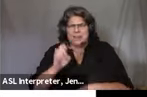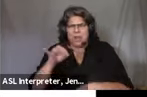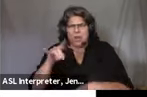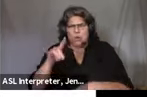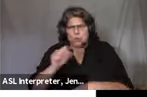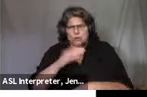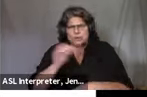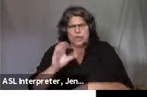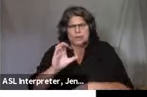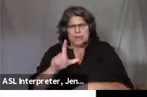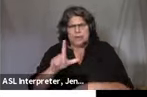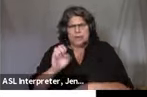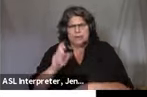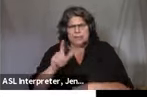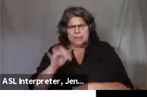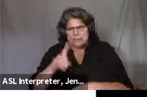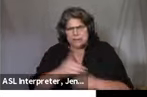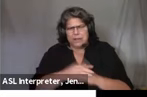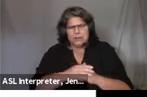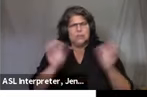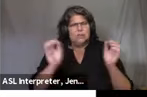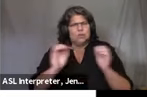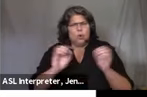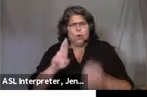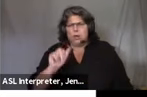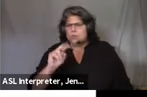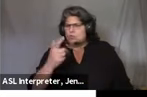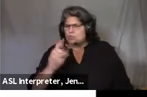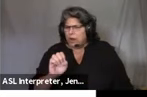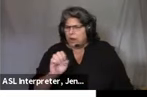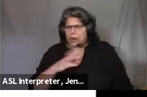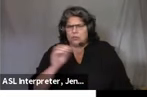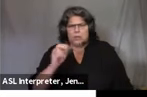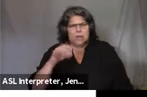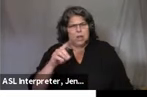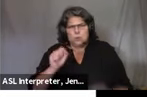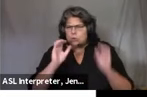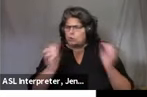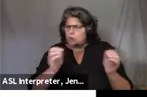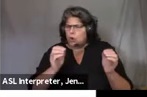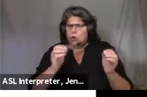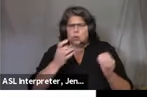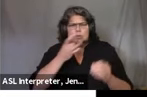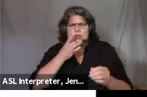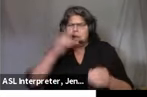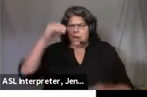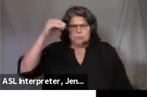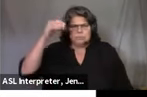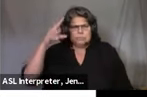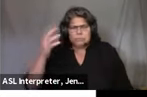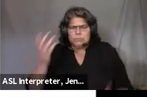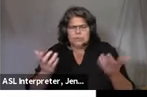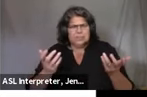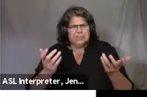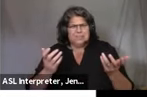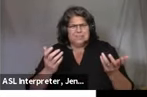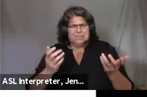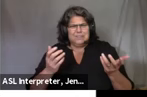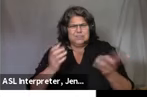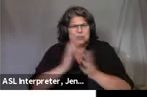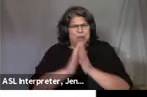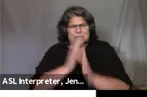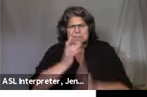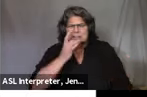and there's no traffic light at Range and Edwards. So it just sounds like it's going to cause a lot